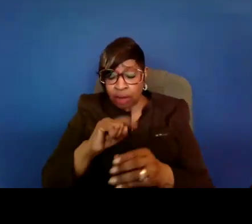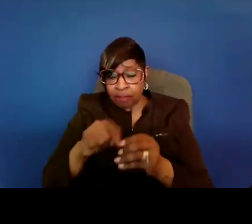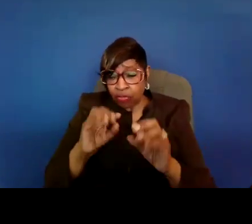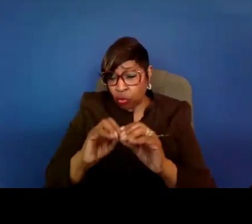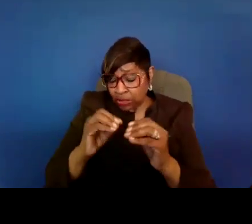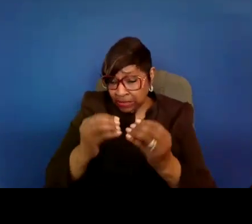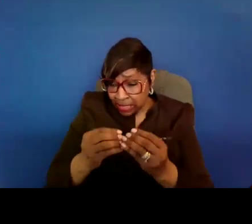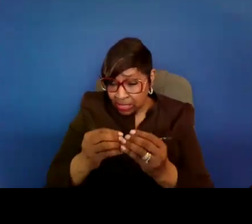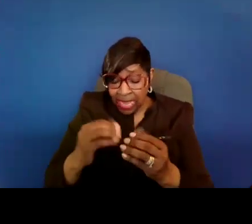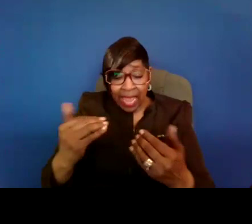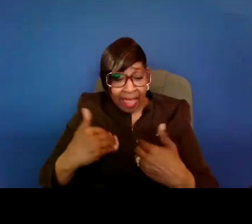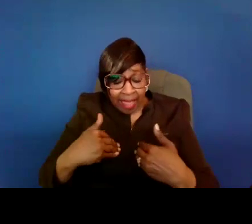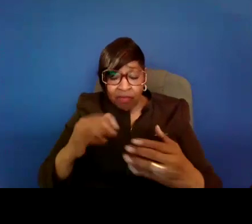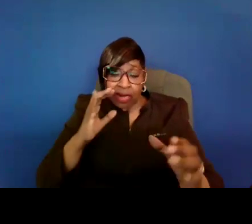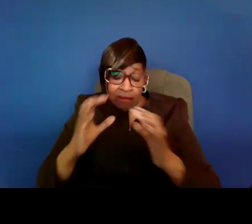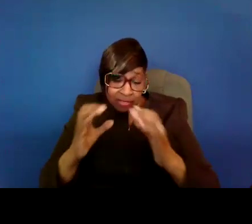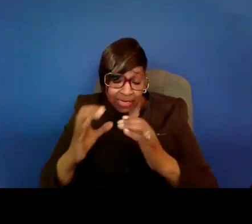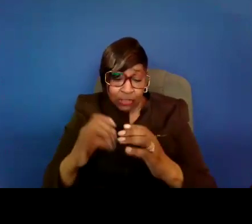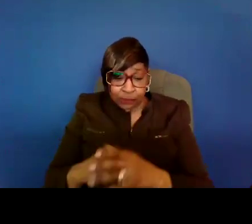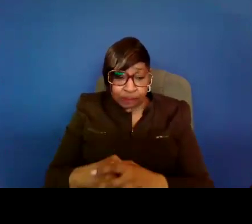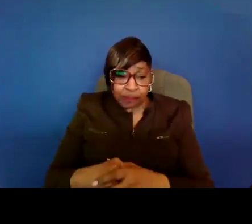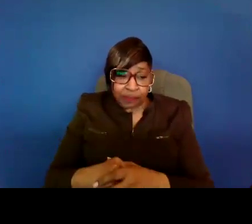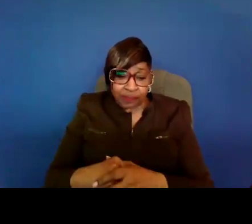organization, just have the conversation.